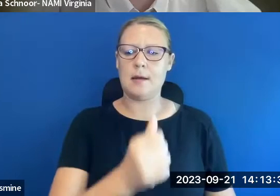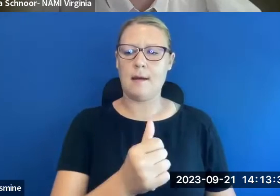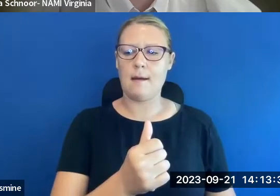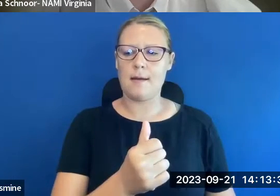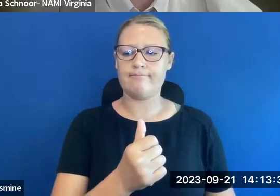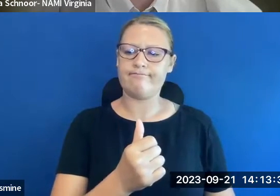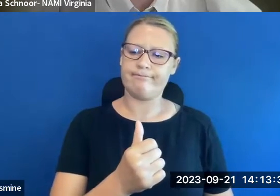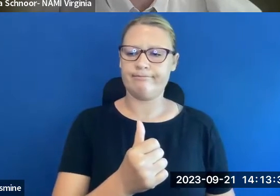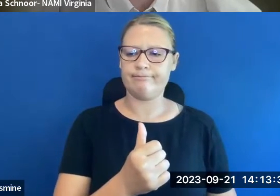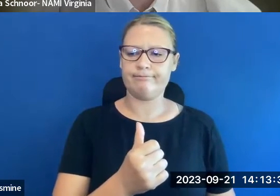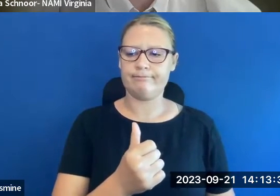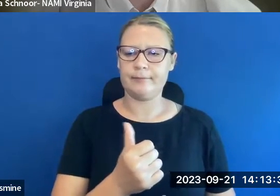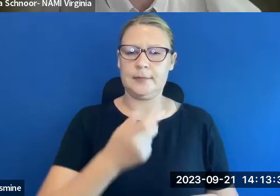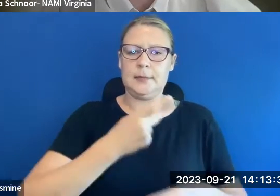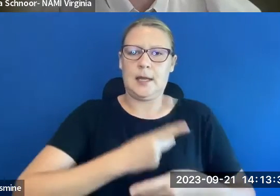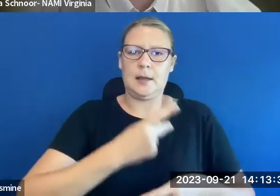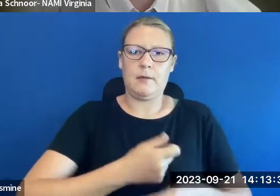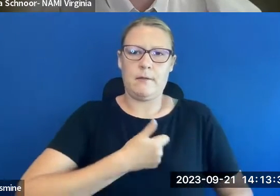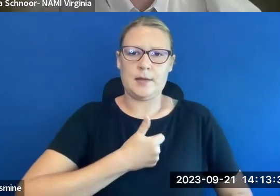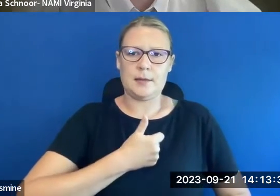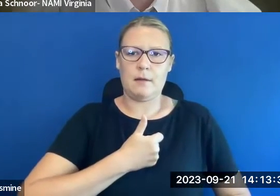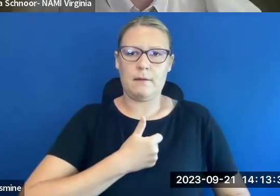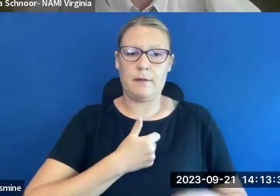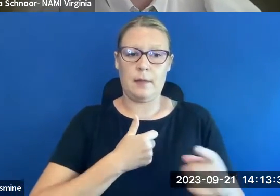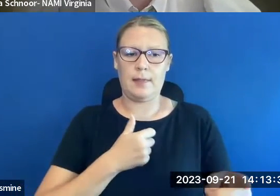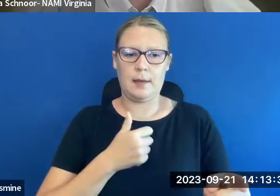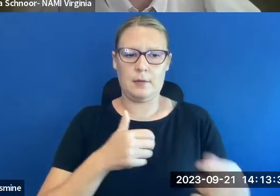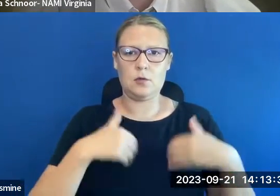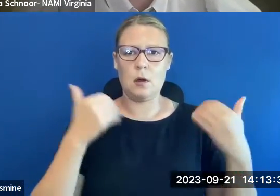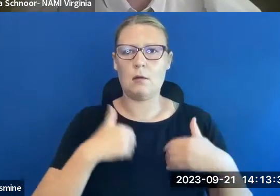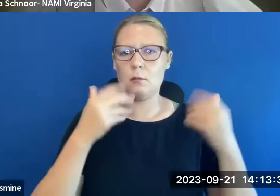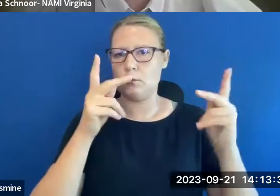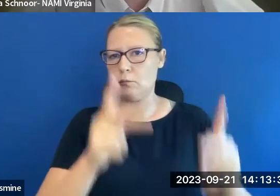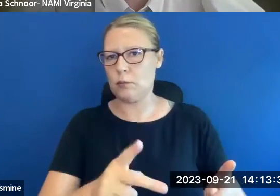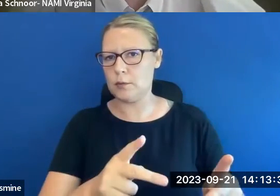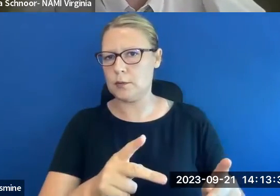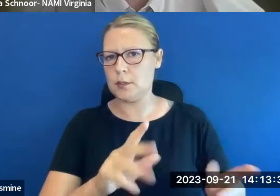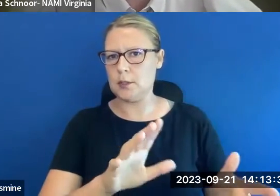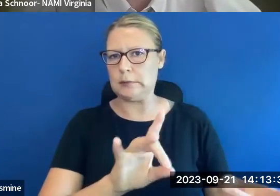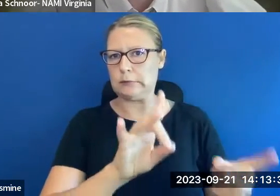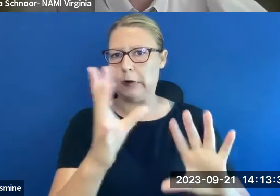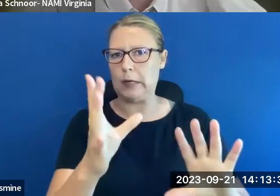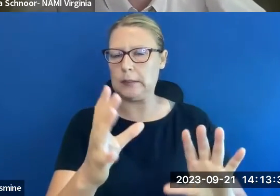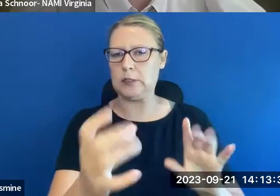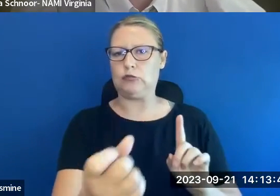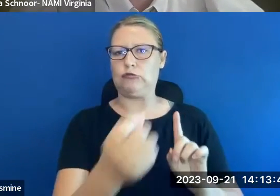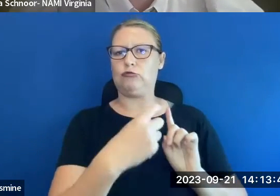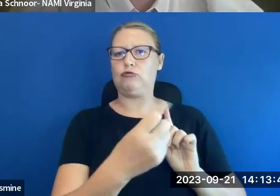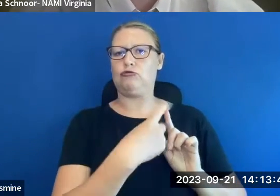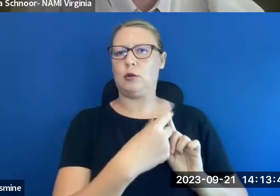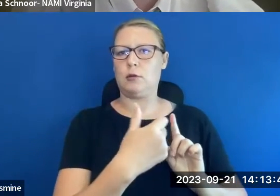or not respond in the most trauma-informed way to help that youth